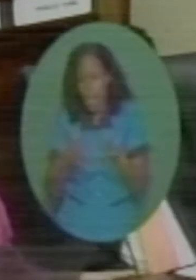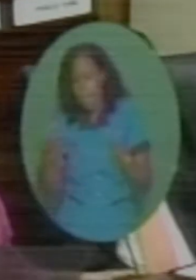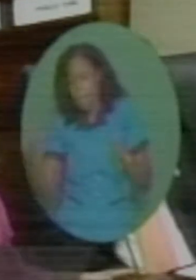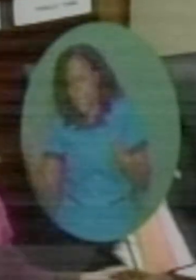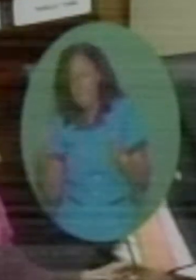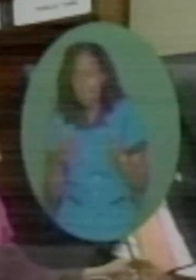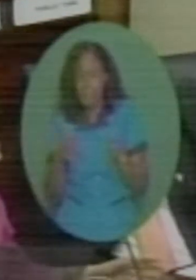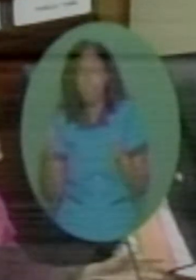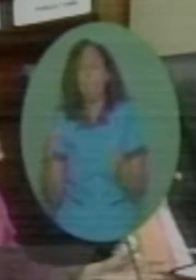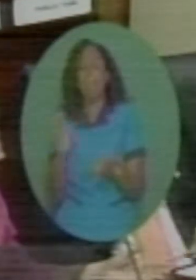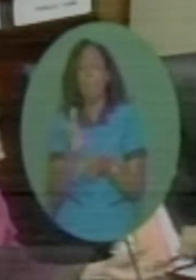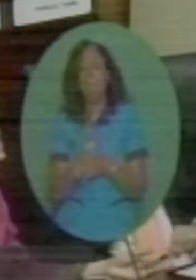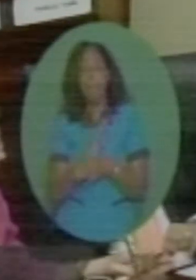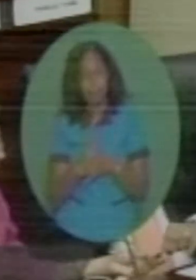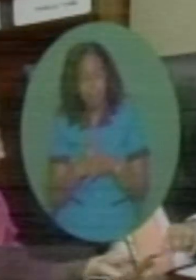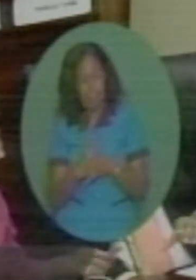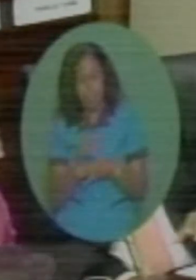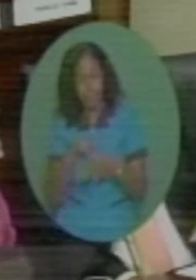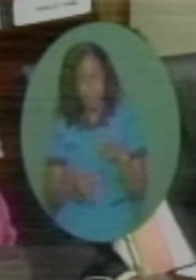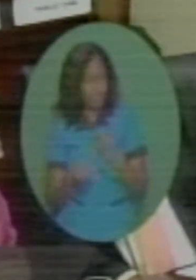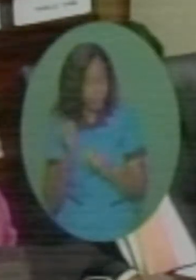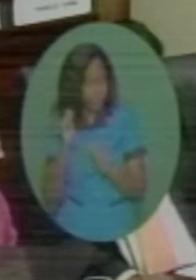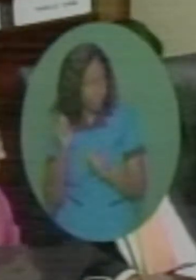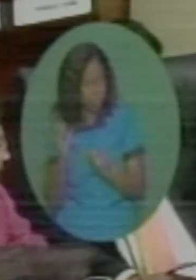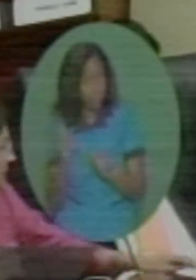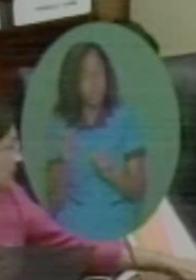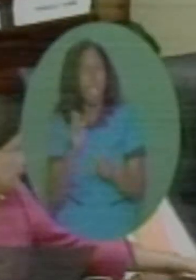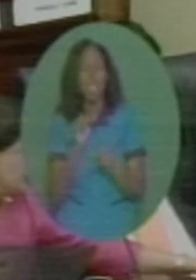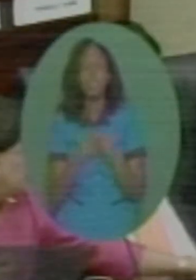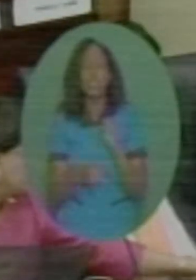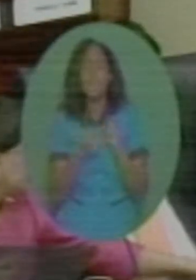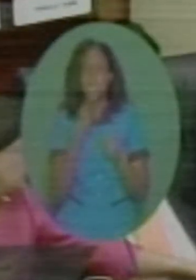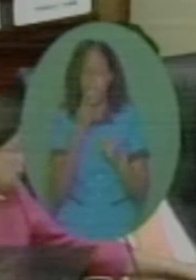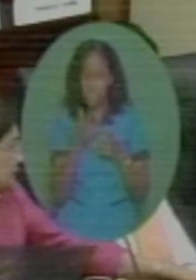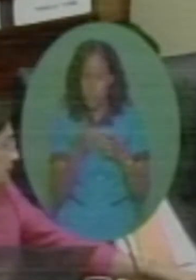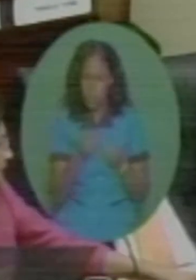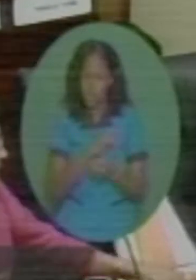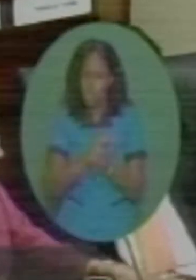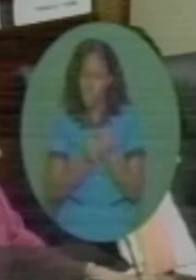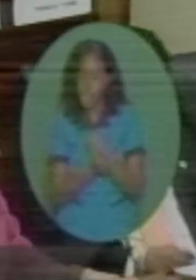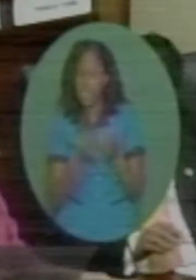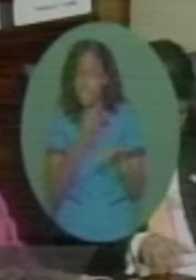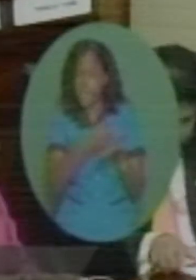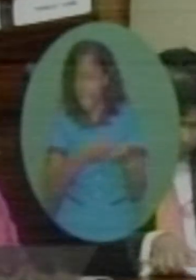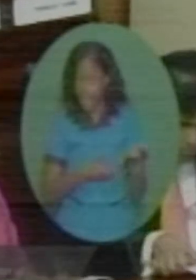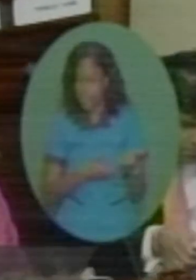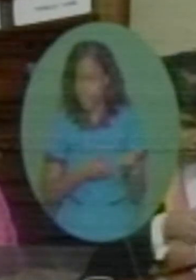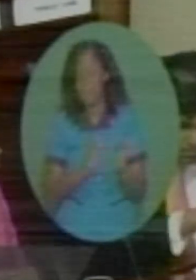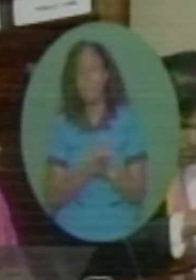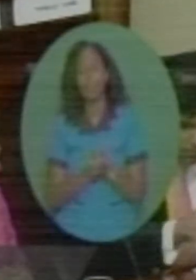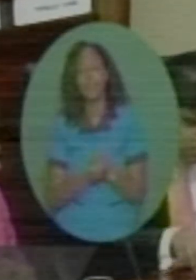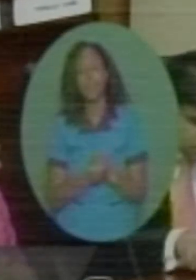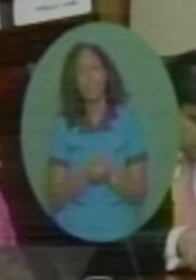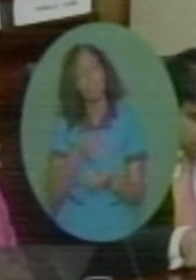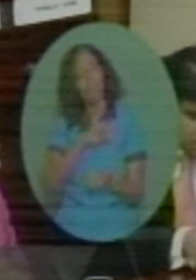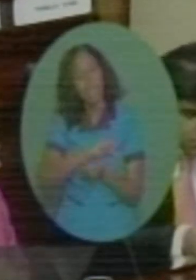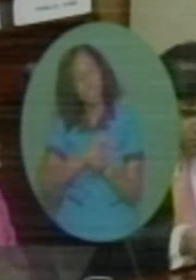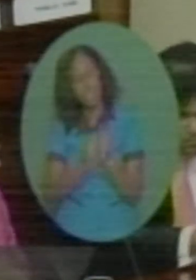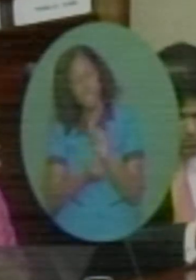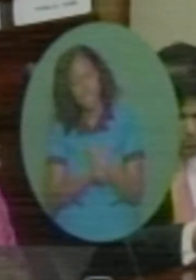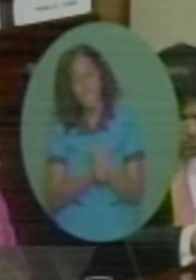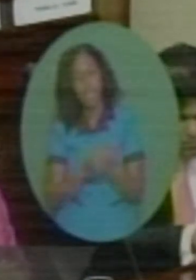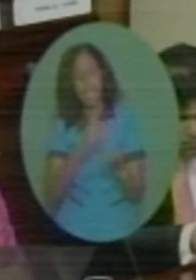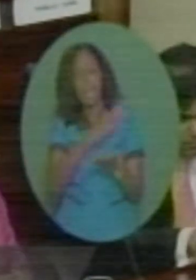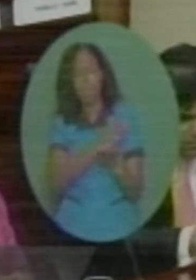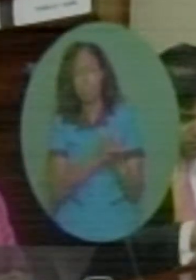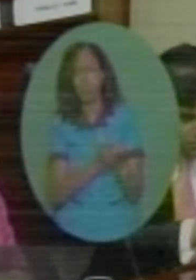and Tobago Stock Exchange, I propose, with effect from October 1st, 2013, to amend Section 3, Part 15 of the Corporation